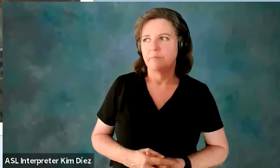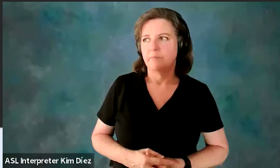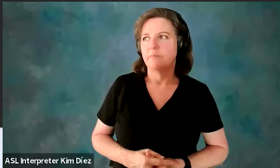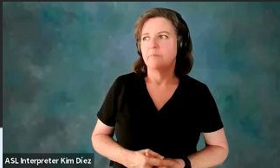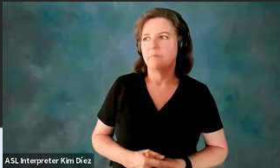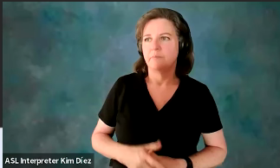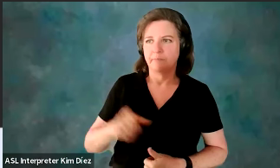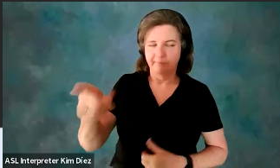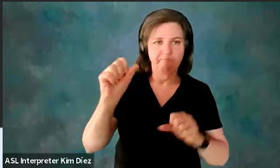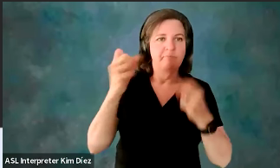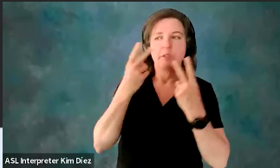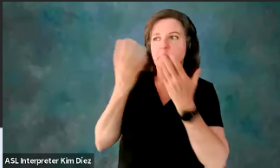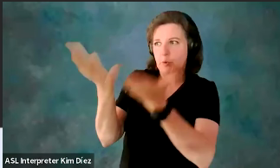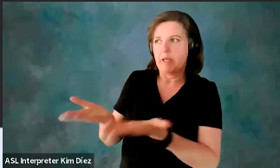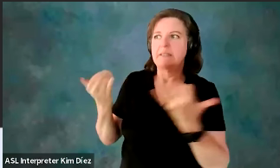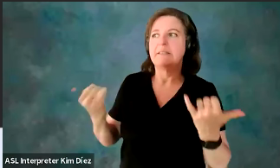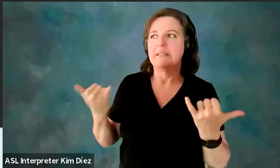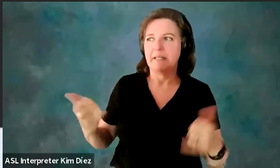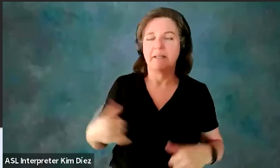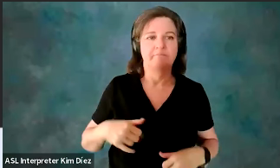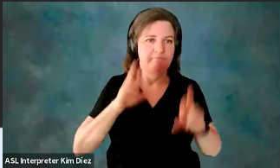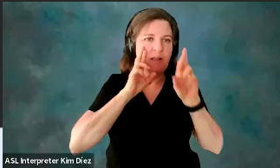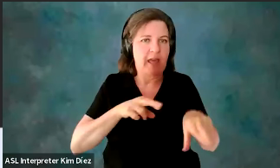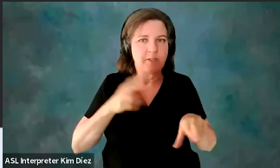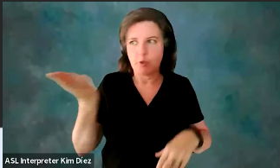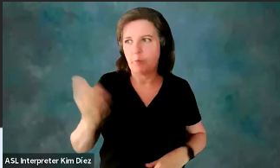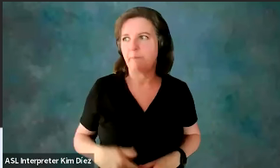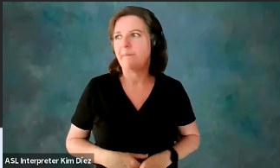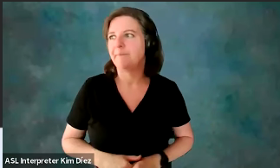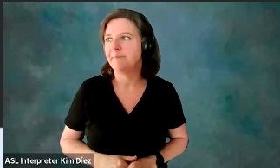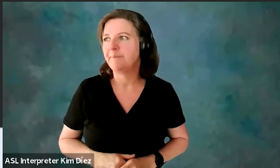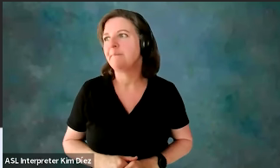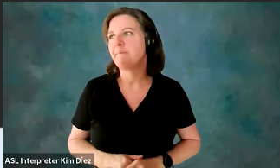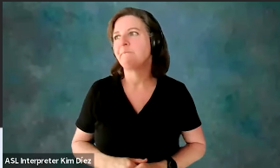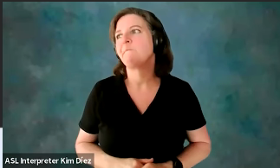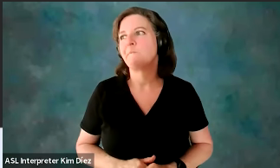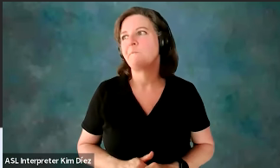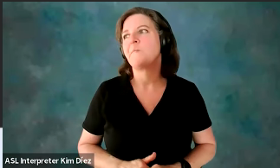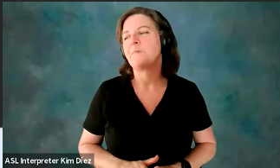Can you see? Can you see the report? Yes, I can see the report.